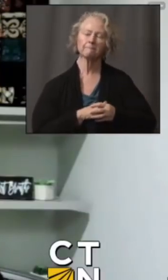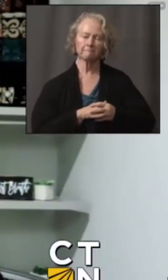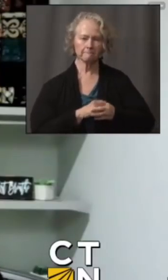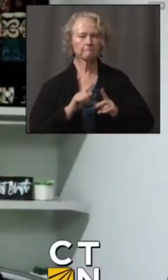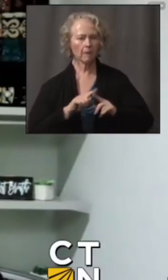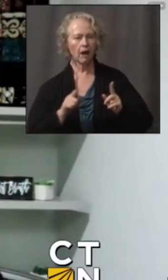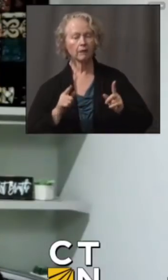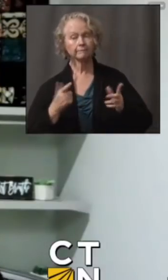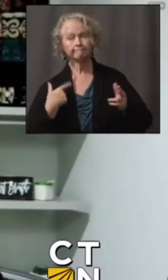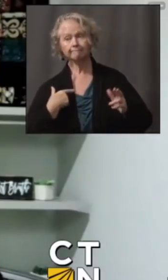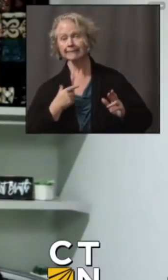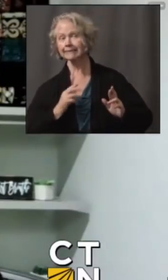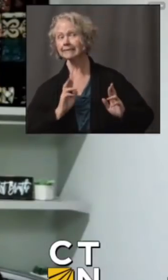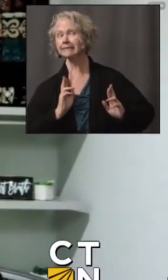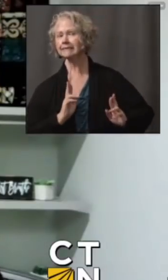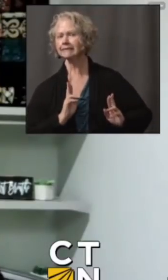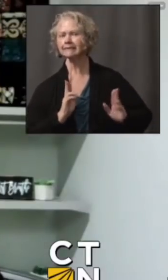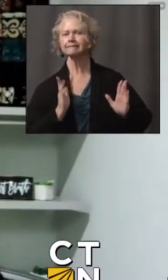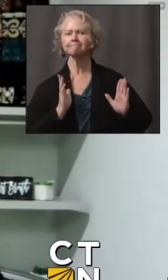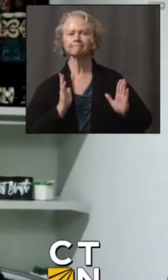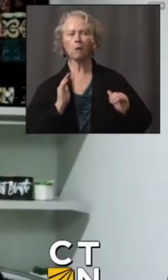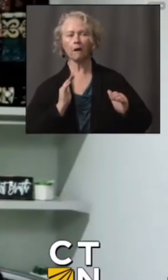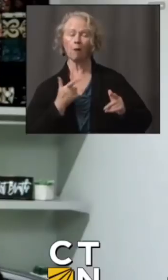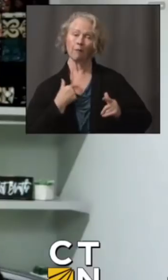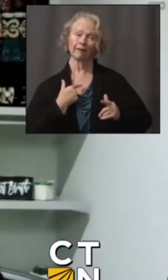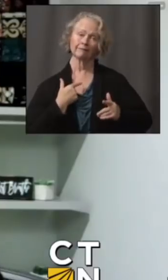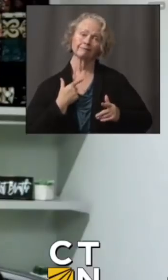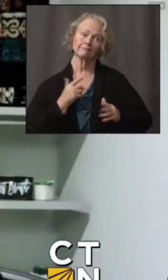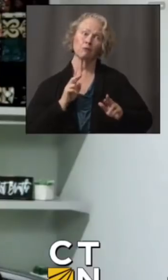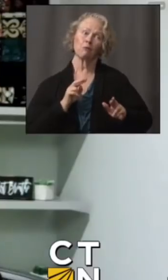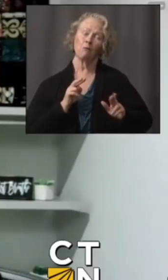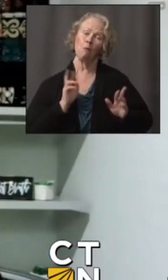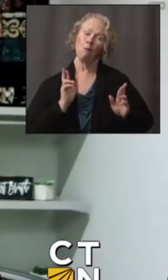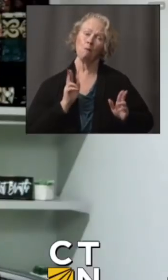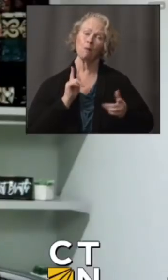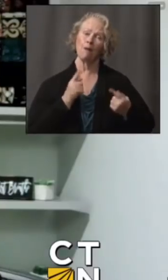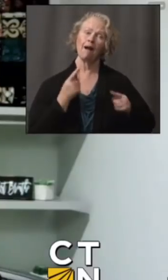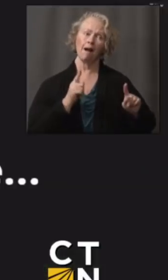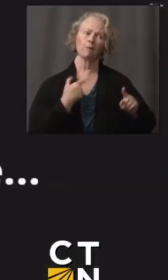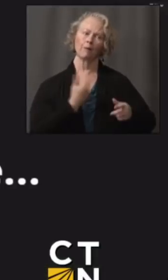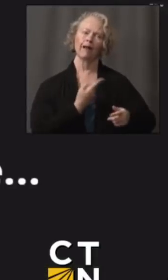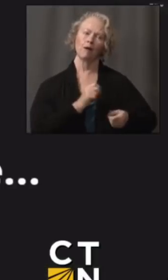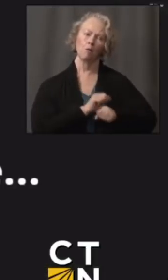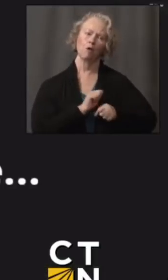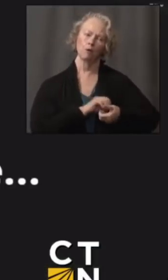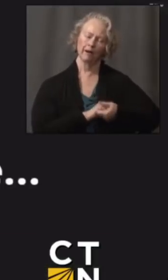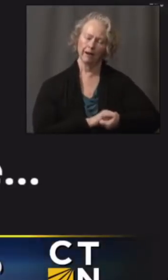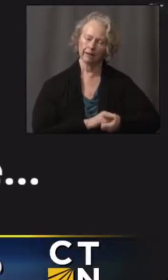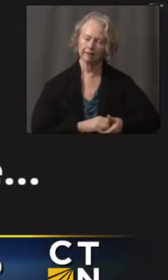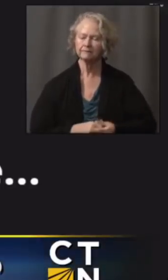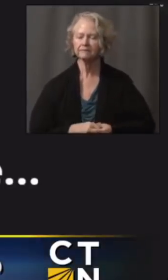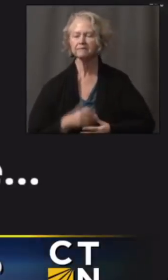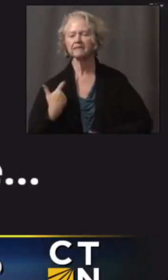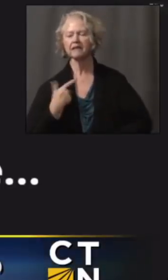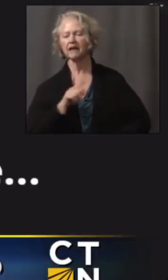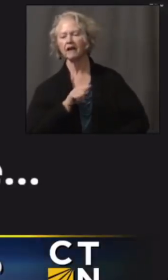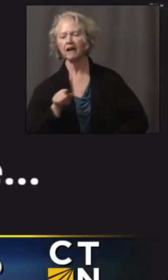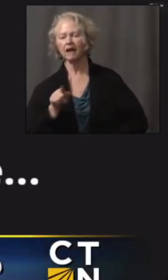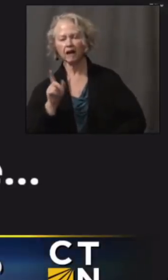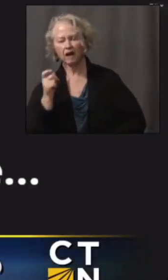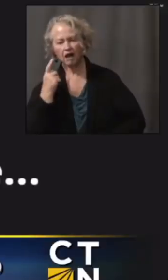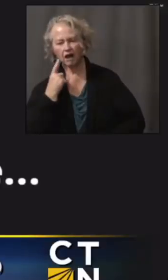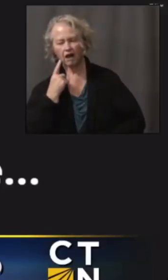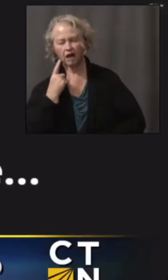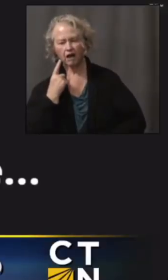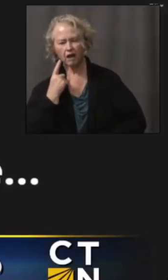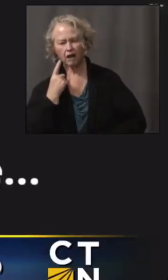very open to that. We would appreciate a chance to work together. Before I ask the governor my question, are you being